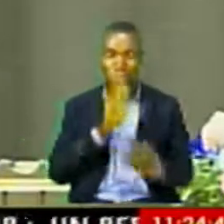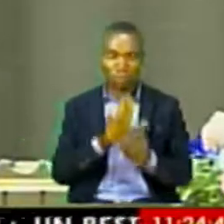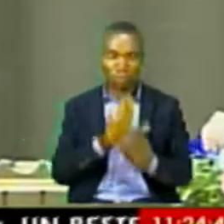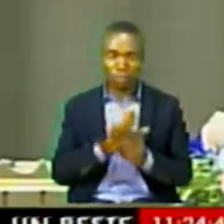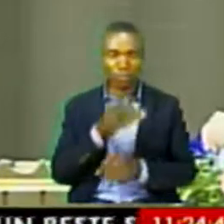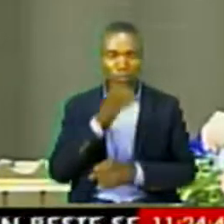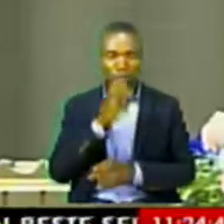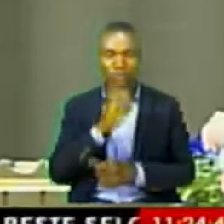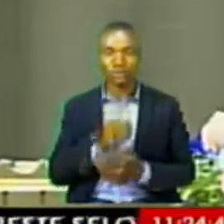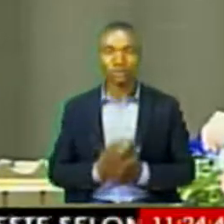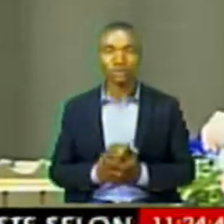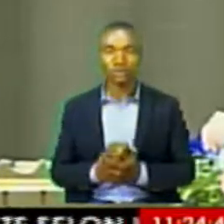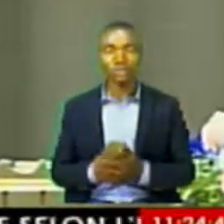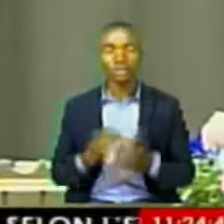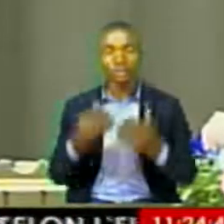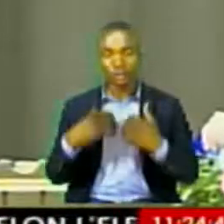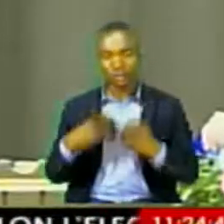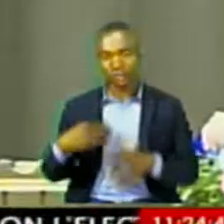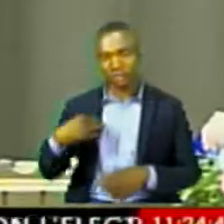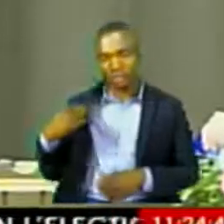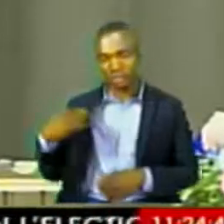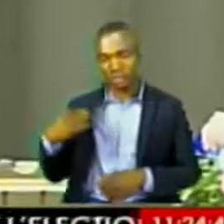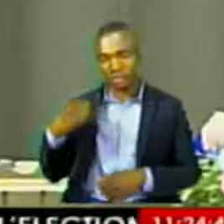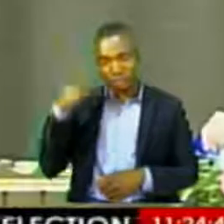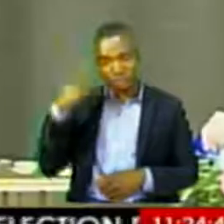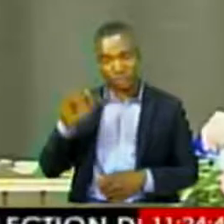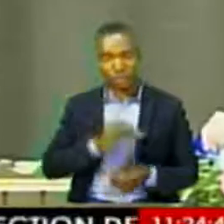We have a baptizer person, a puller.